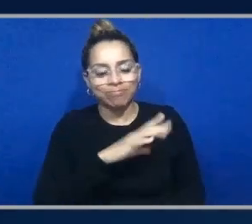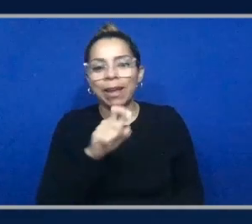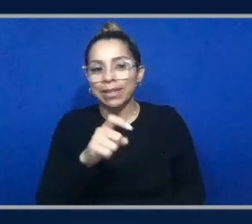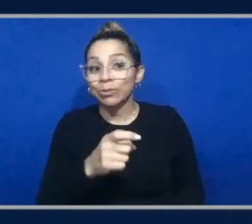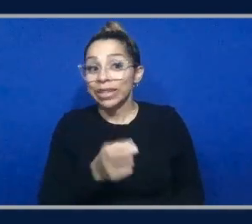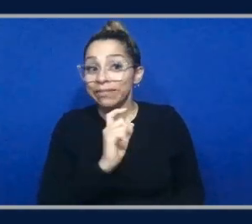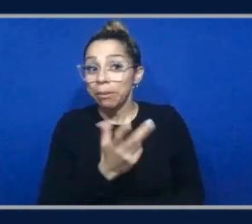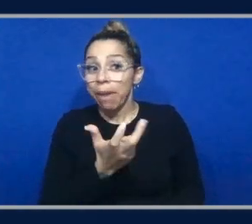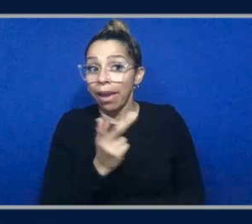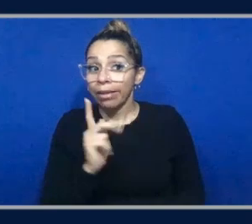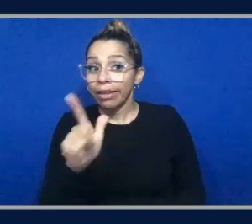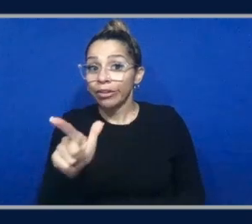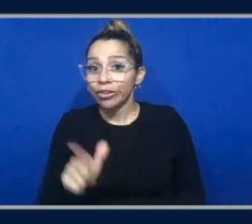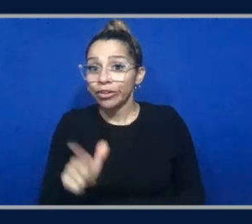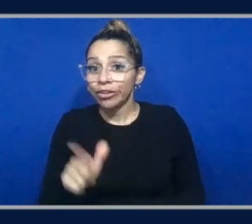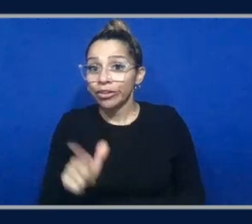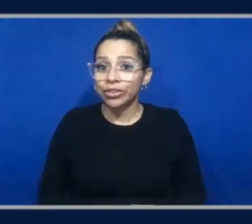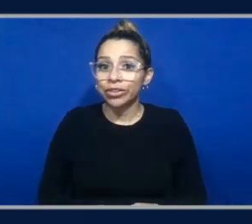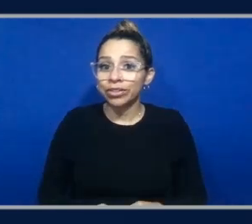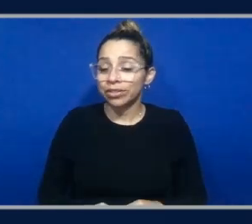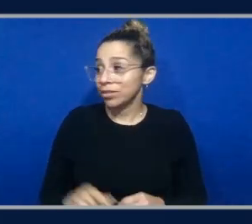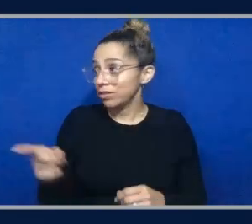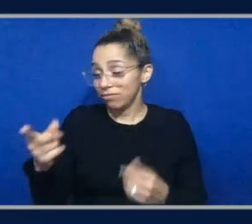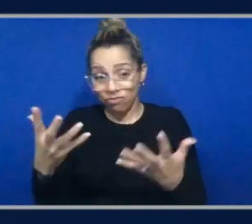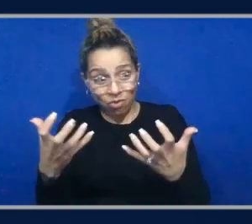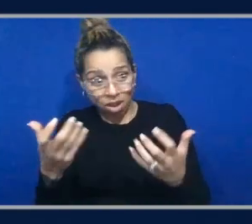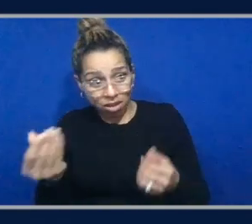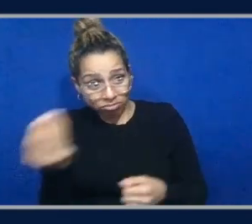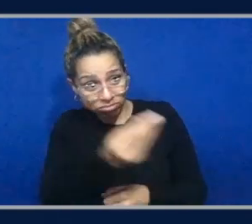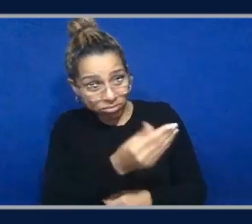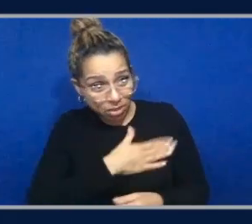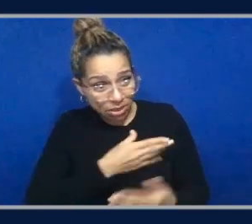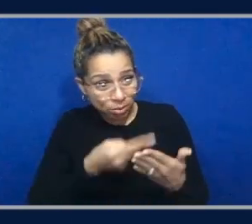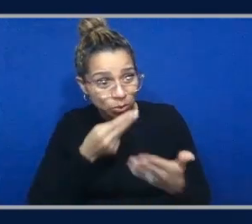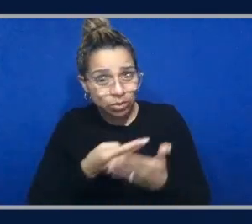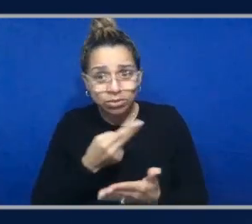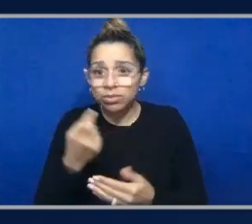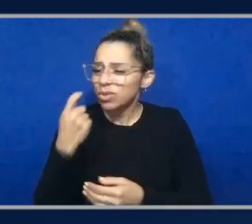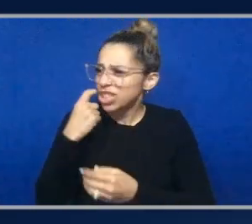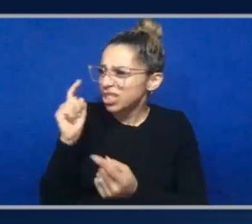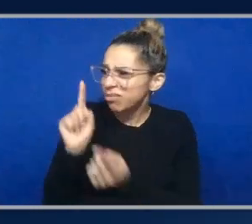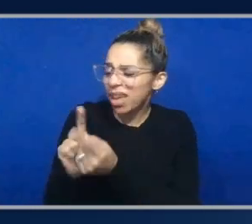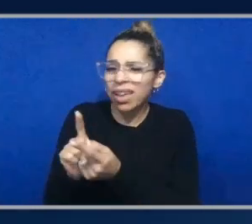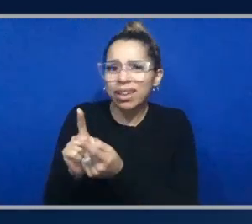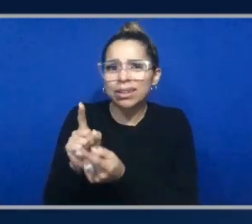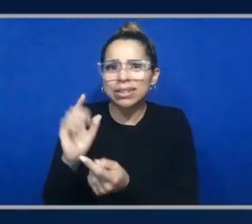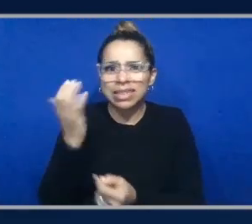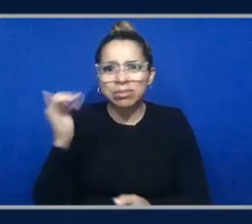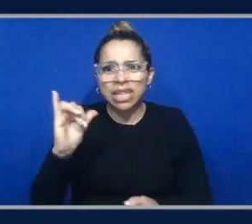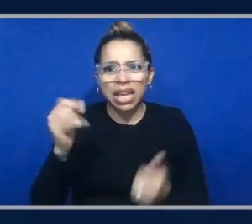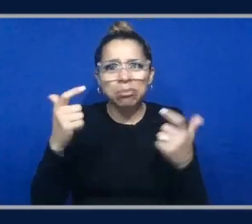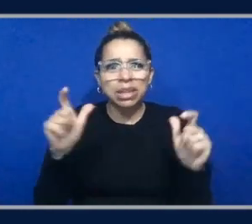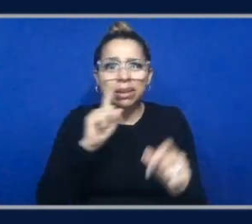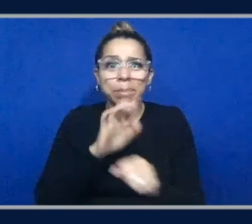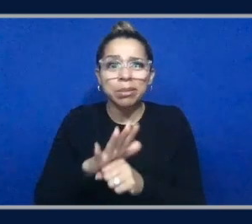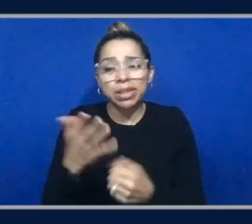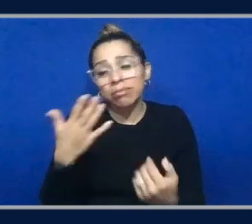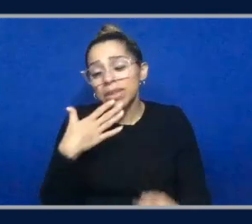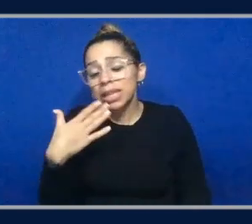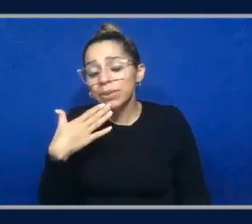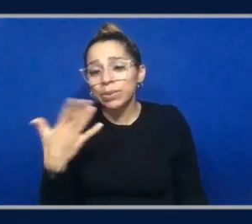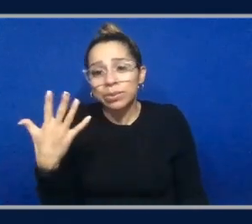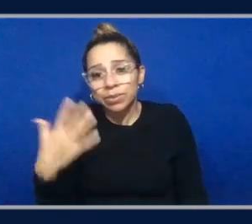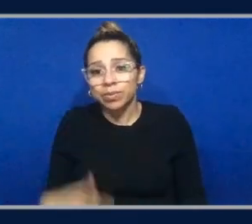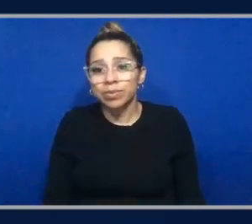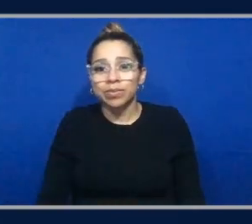spoon? We've just met, but okay, I'll take your spoon. Seems like a big commitment, but thank you. Chat's asking, Jasmine actually